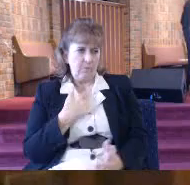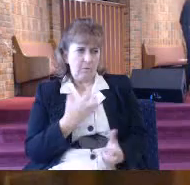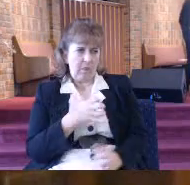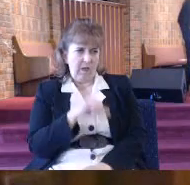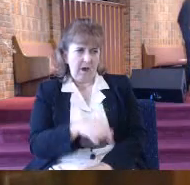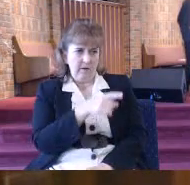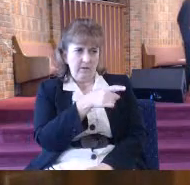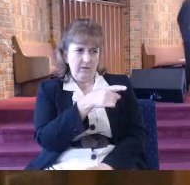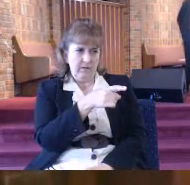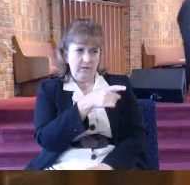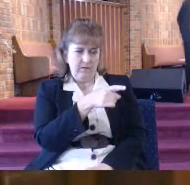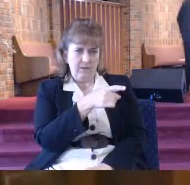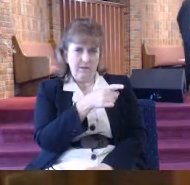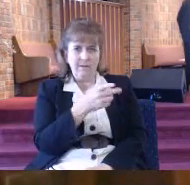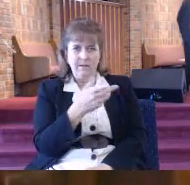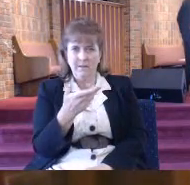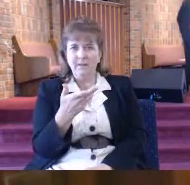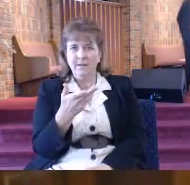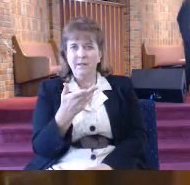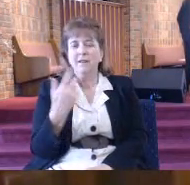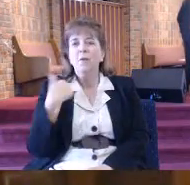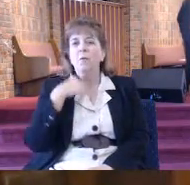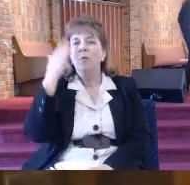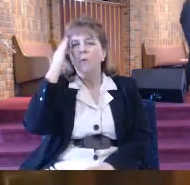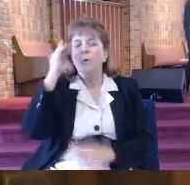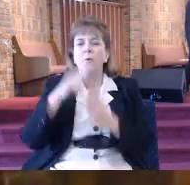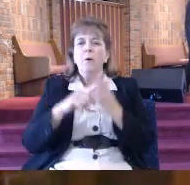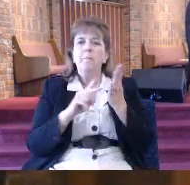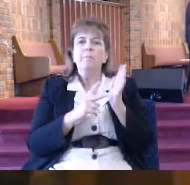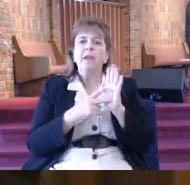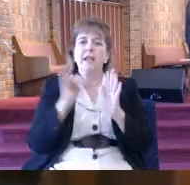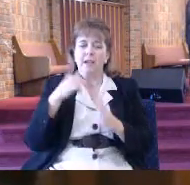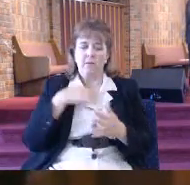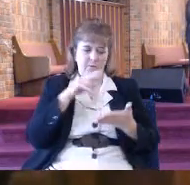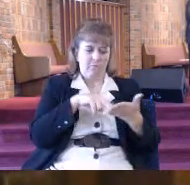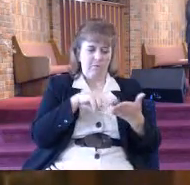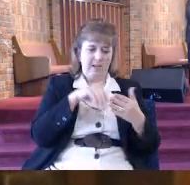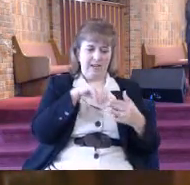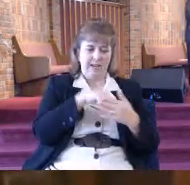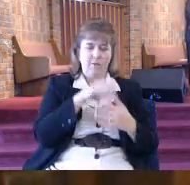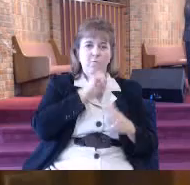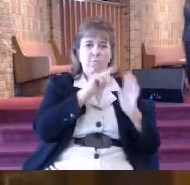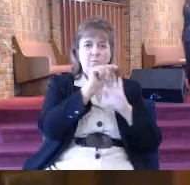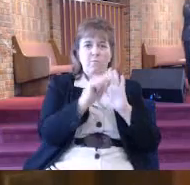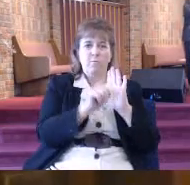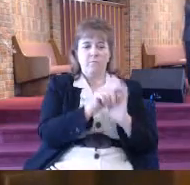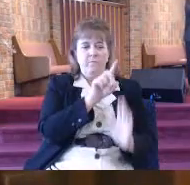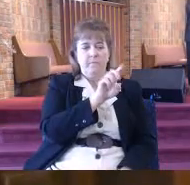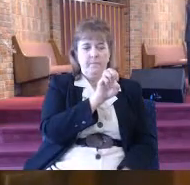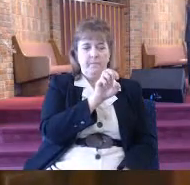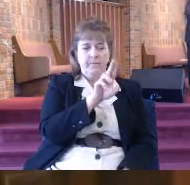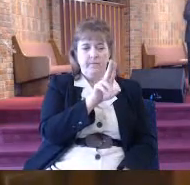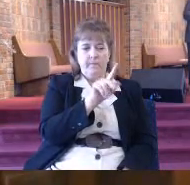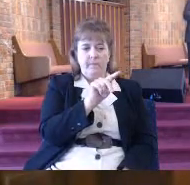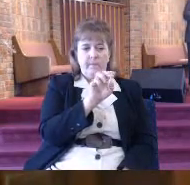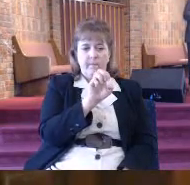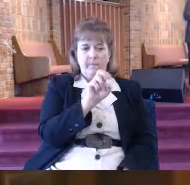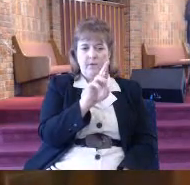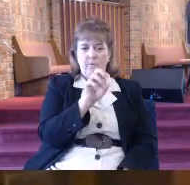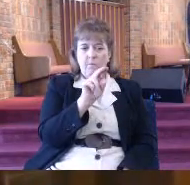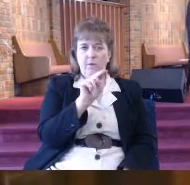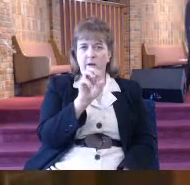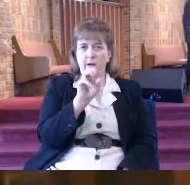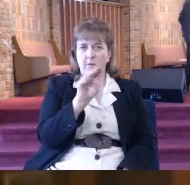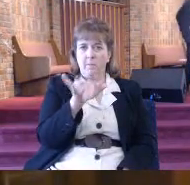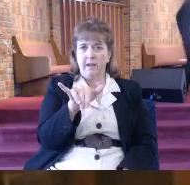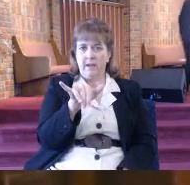Of course, there's ample awareness of this. When we go back to the book of Deuteronomy and we see in the second reading of the or giving of the law,